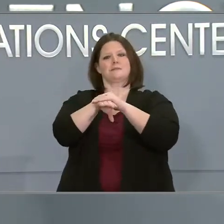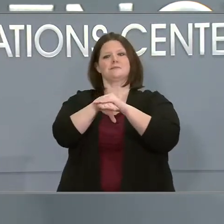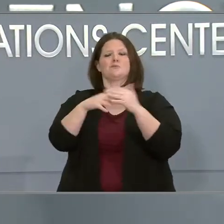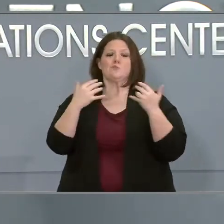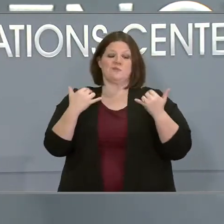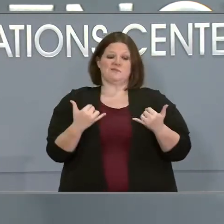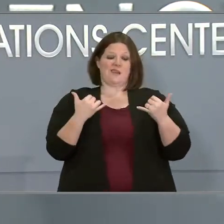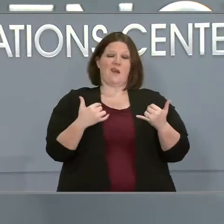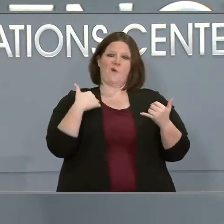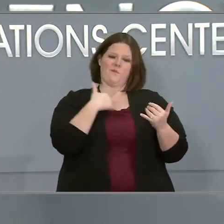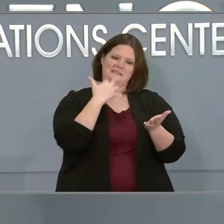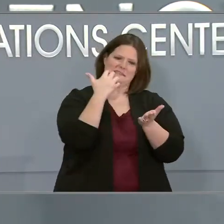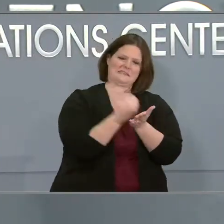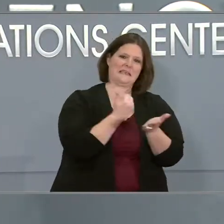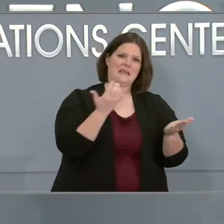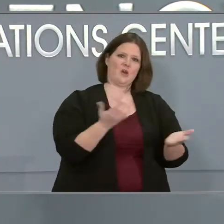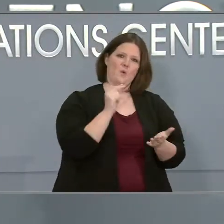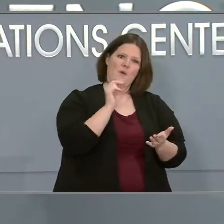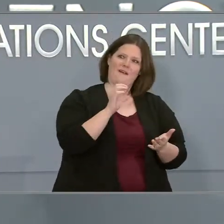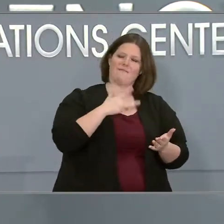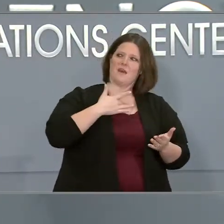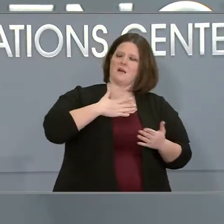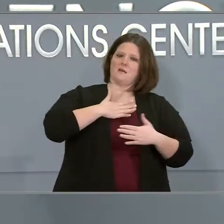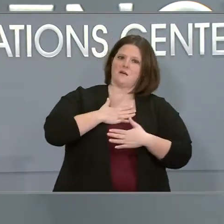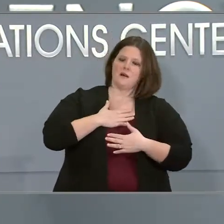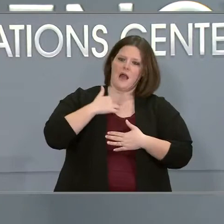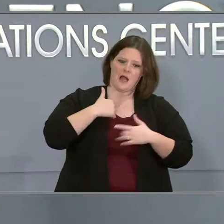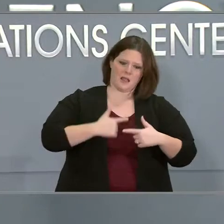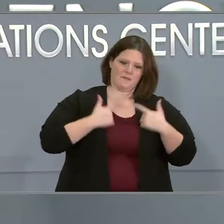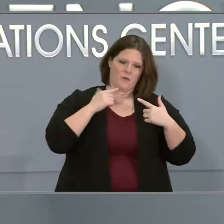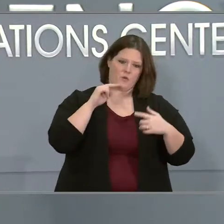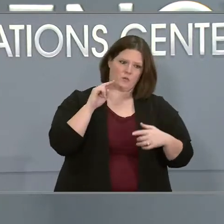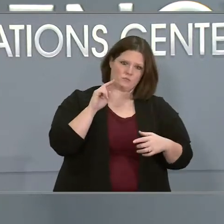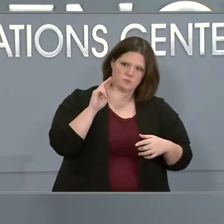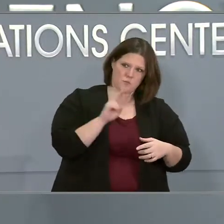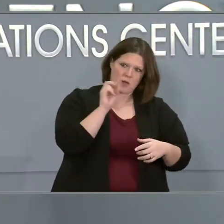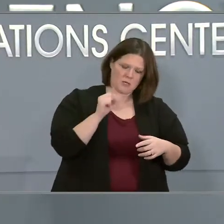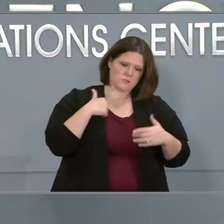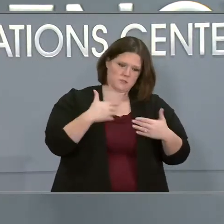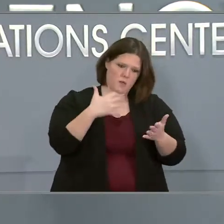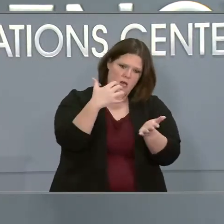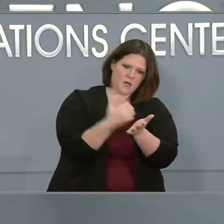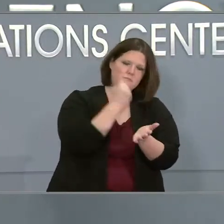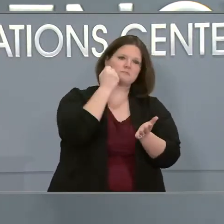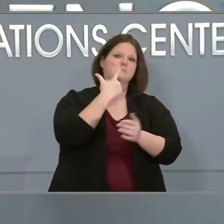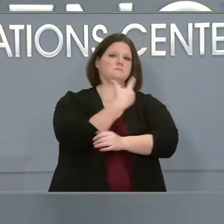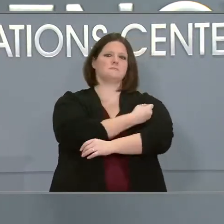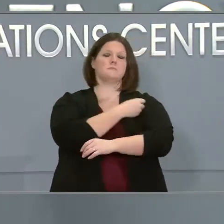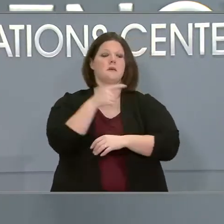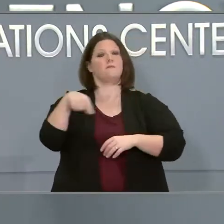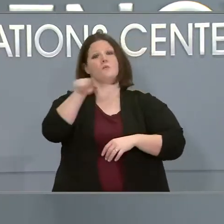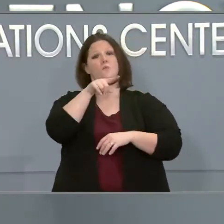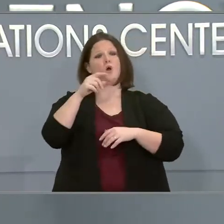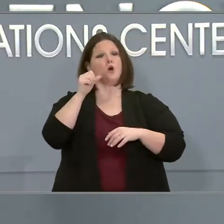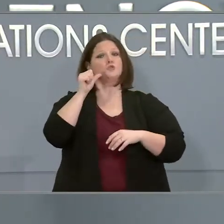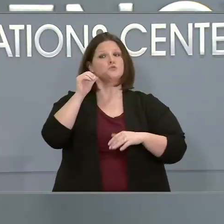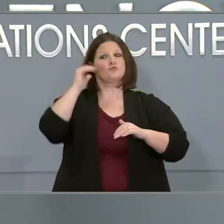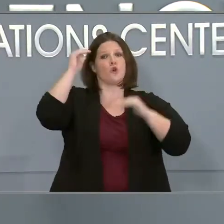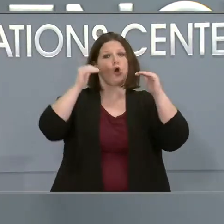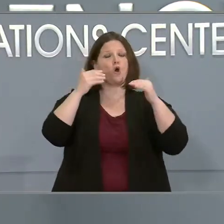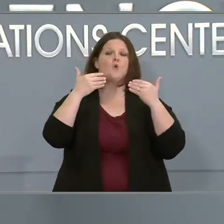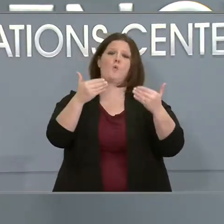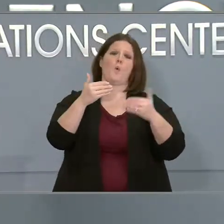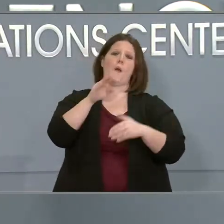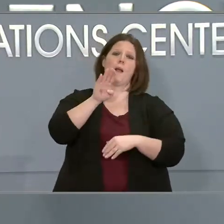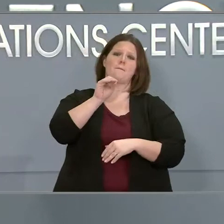tools to protect ourselves that we have here, whether it's getting vaccinated with your original series or going out, if you're an adult, getting your booster if it's